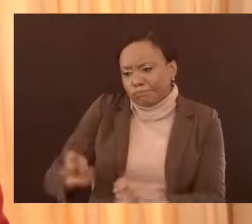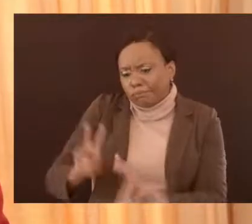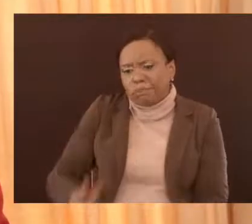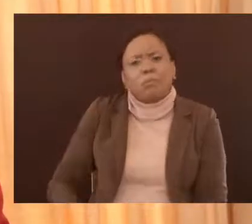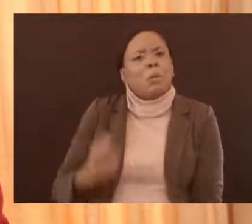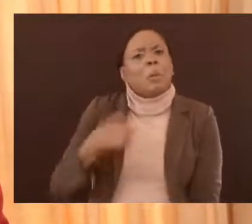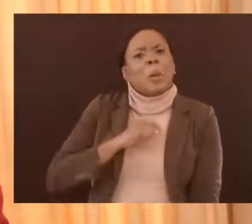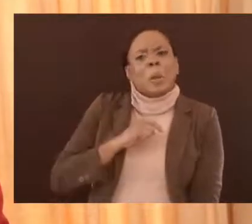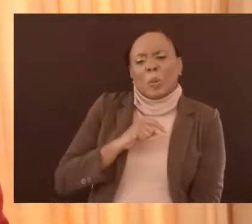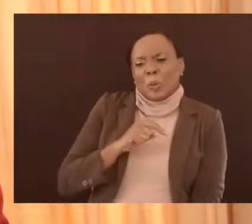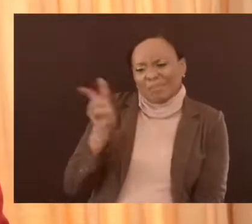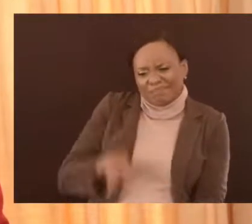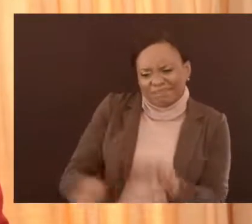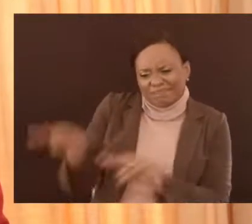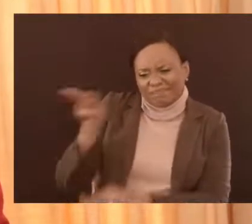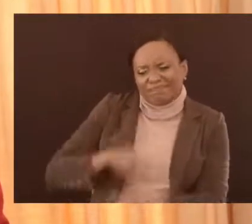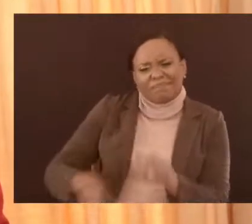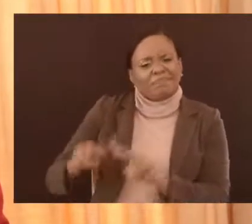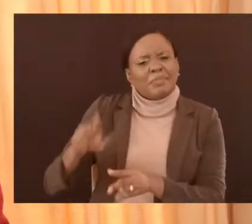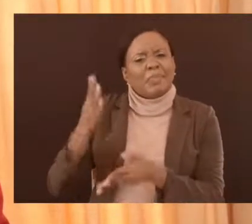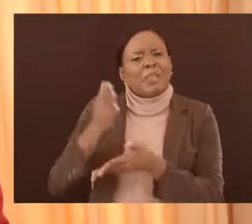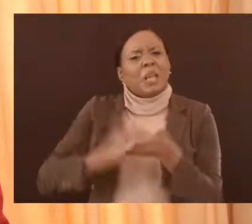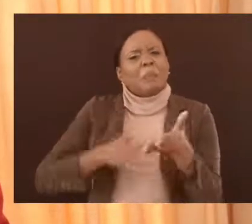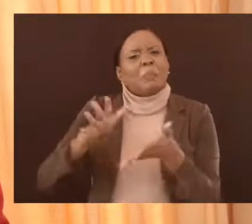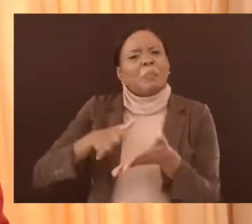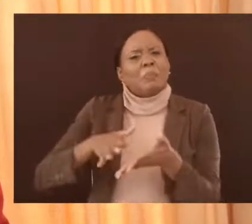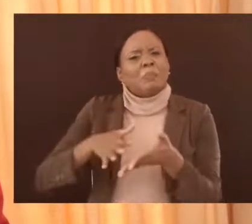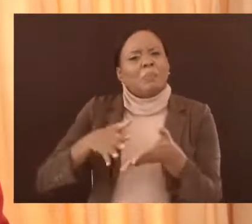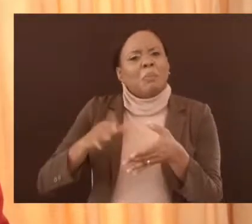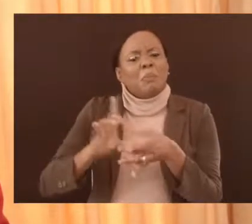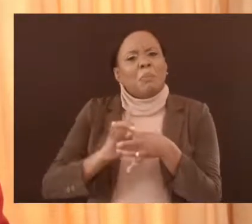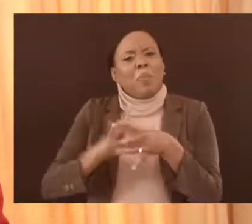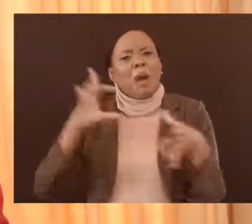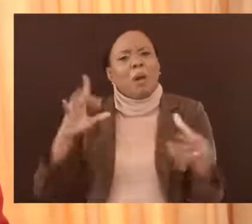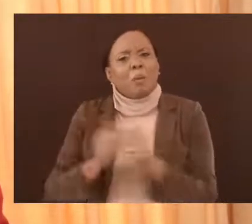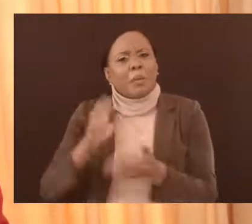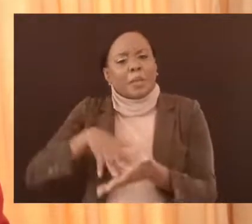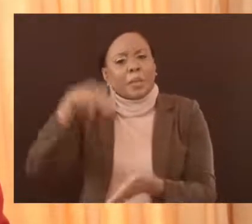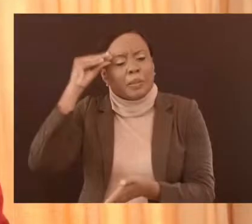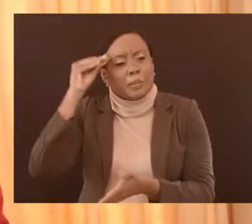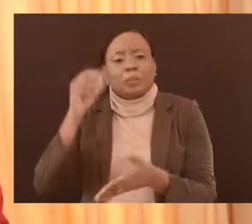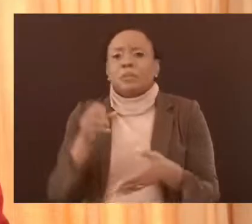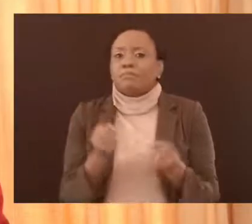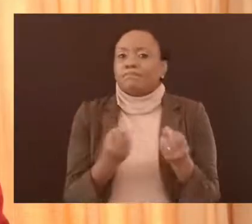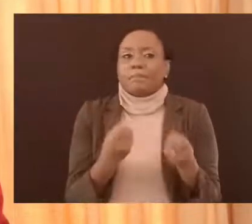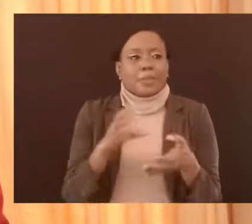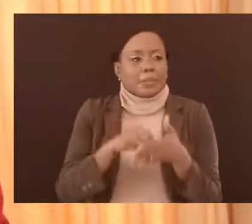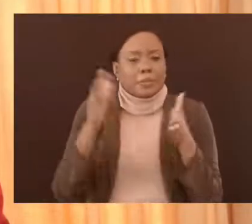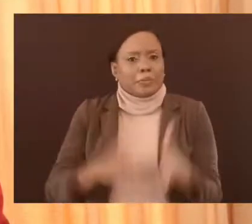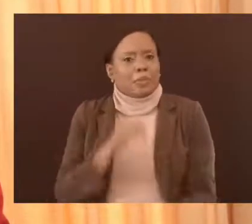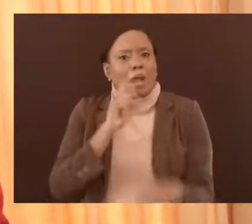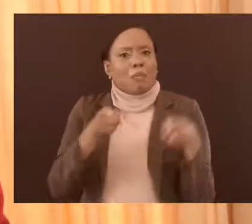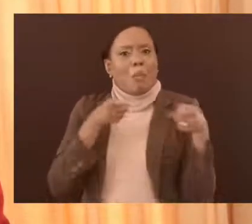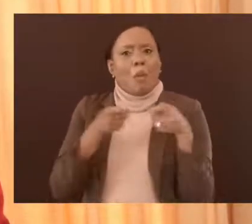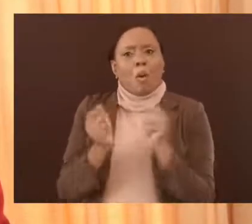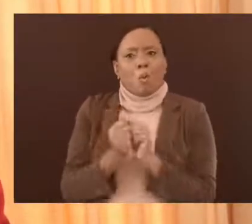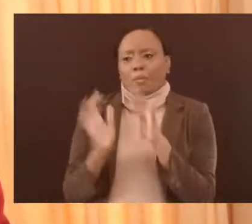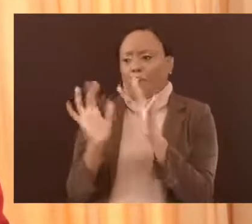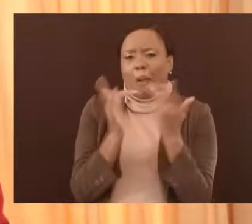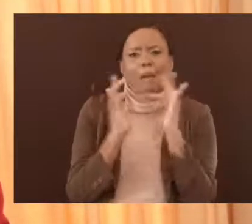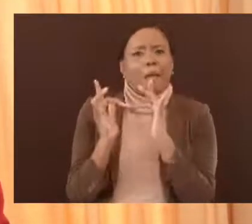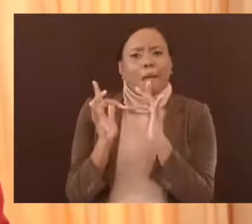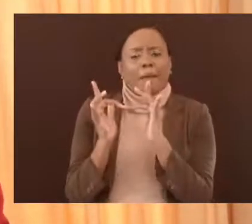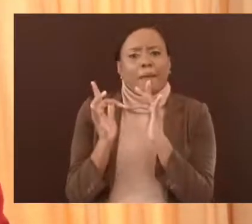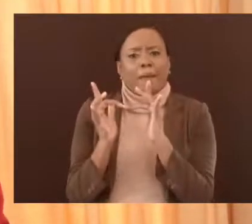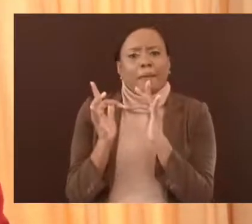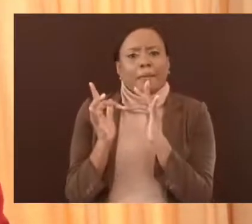that we were seeing significant learning deficits amongst our students, as many of them did not cope well in the online environment. These